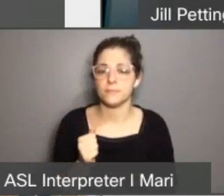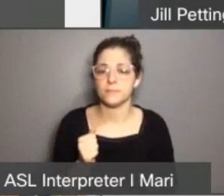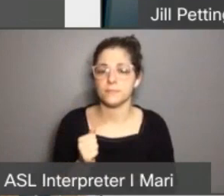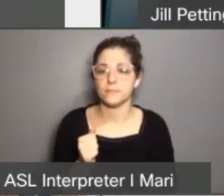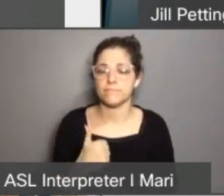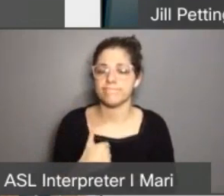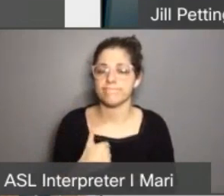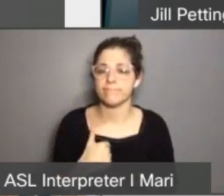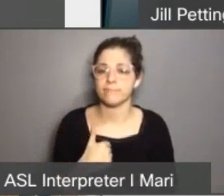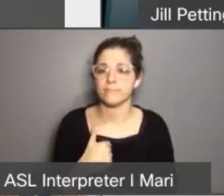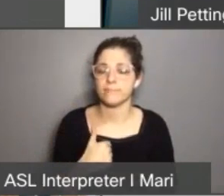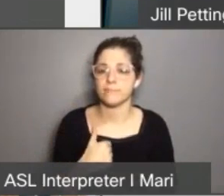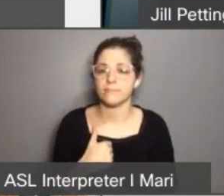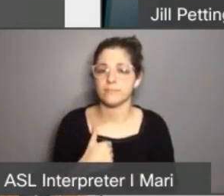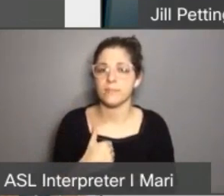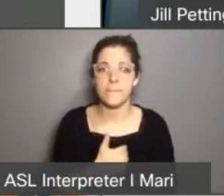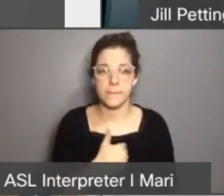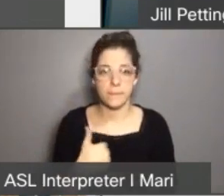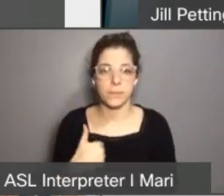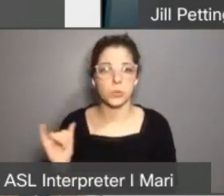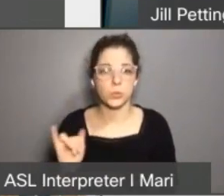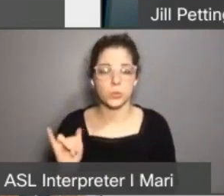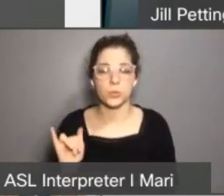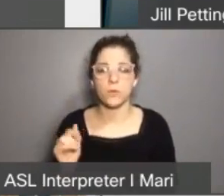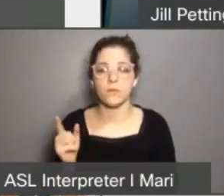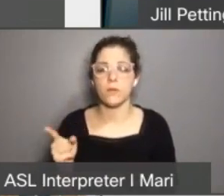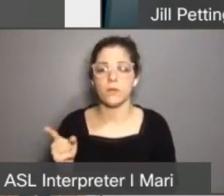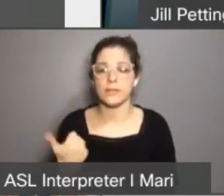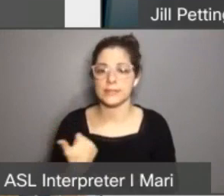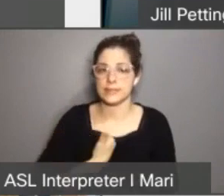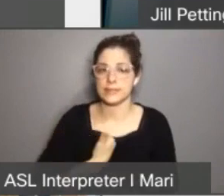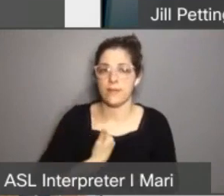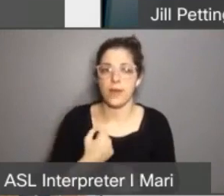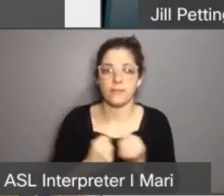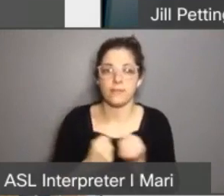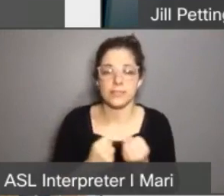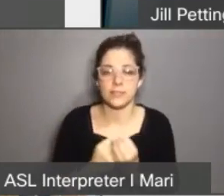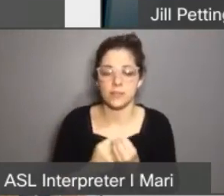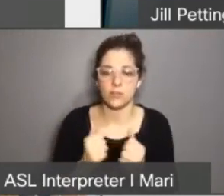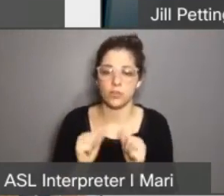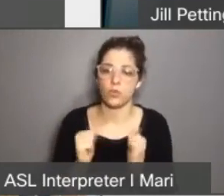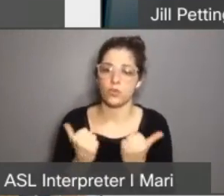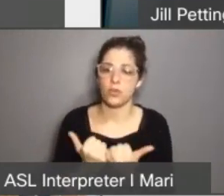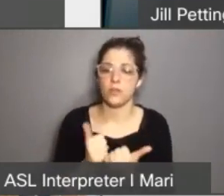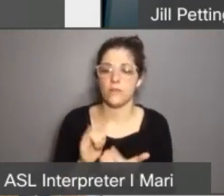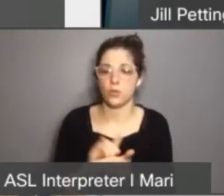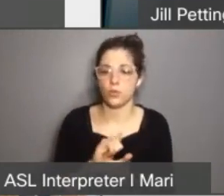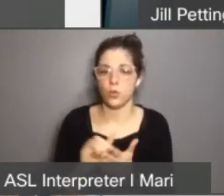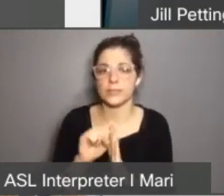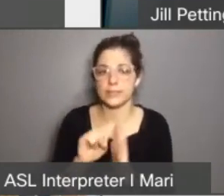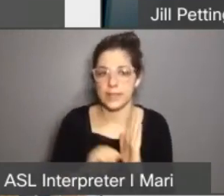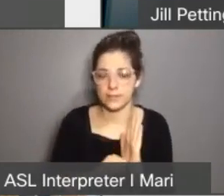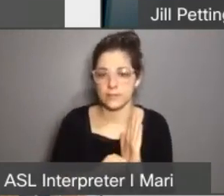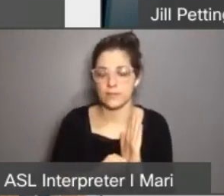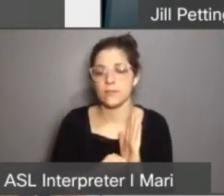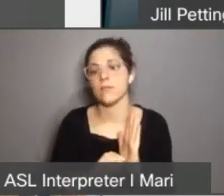I'm also a member too of the Self-Advocacy Association of New York State, also known